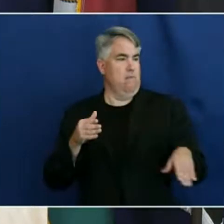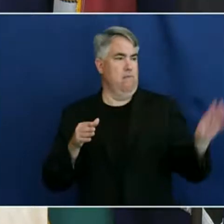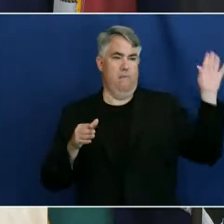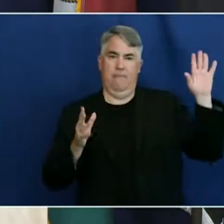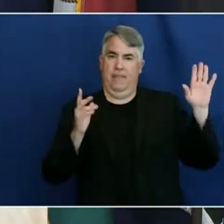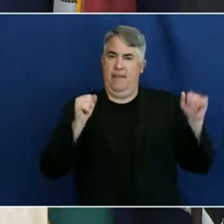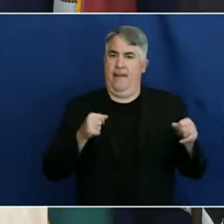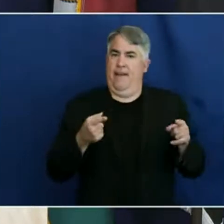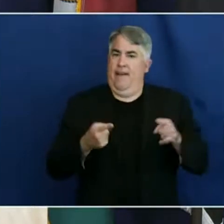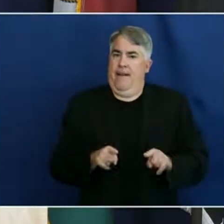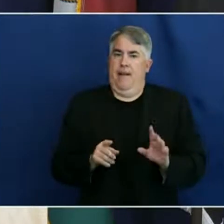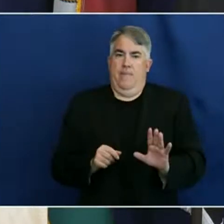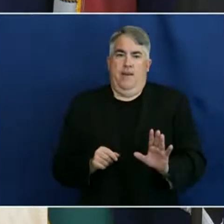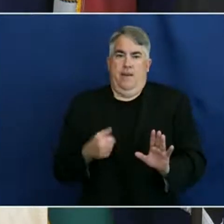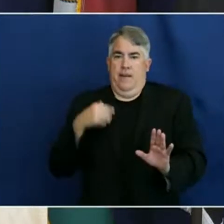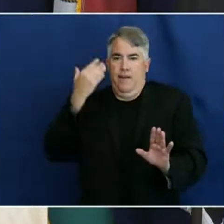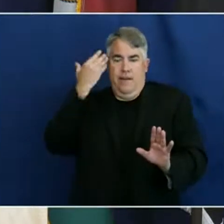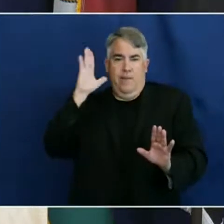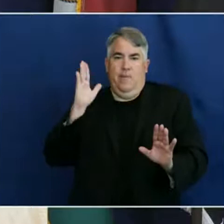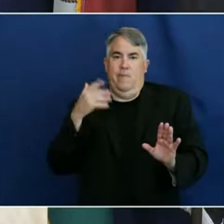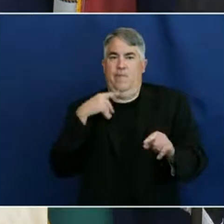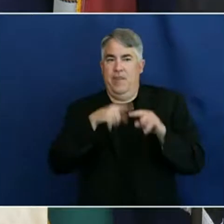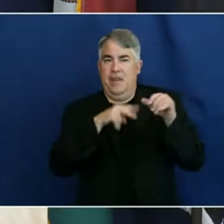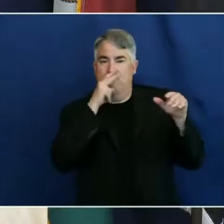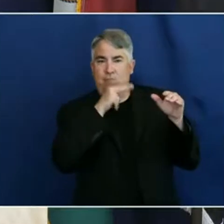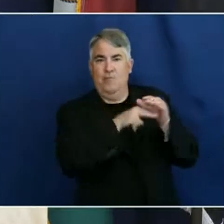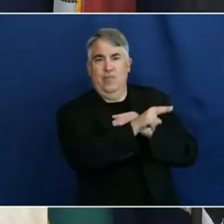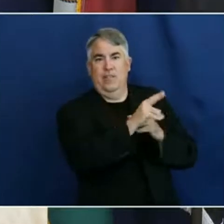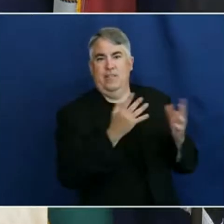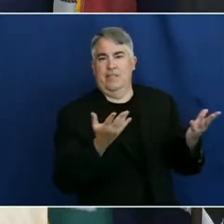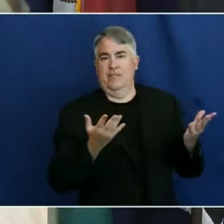are no additional restrictions that are in place. Thank you.